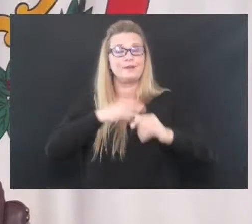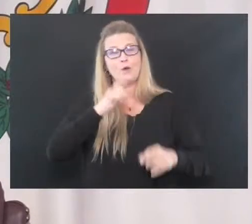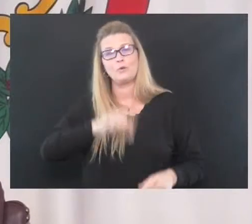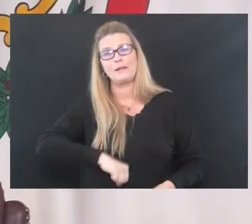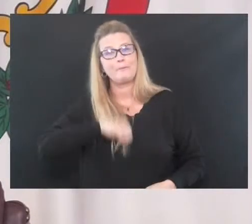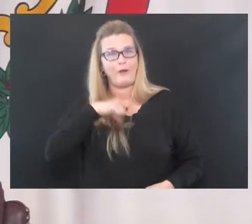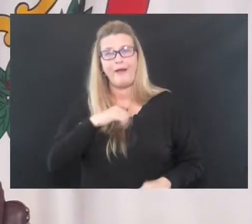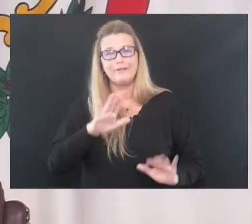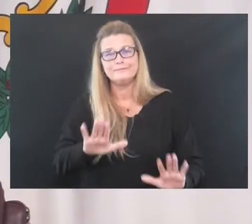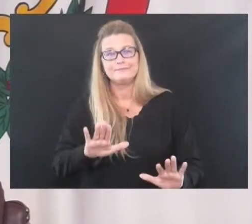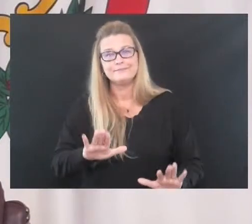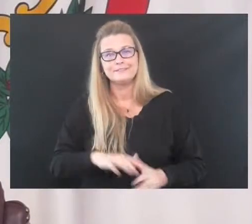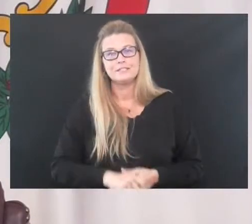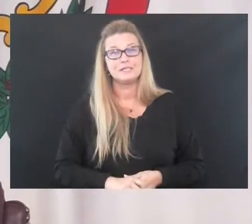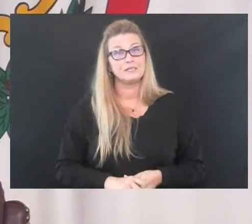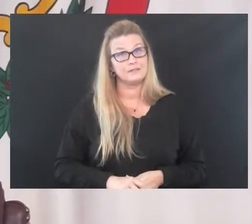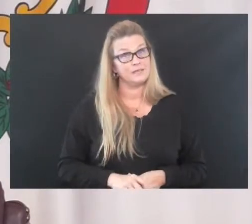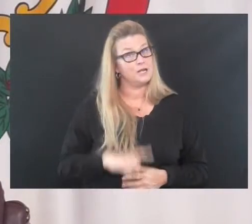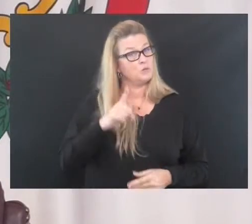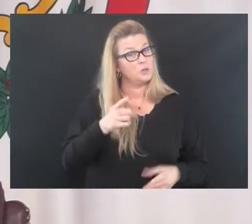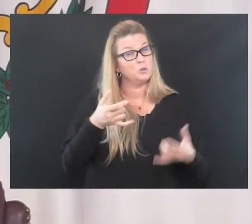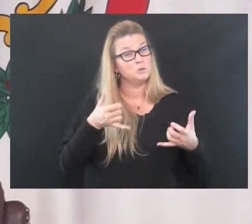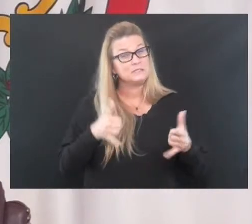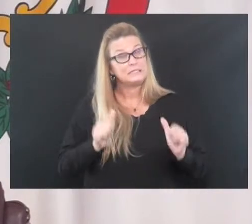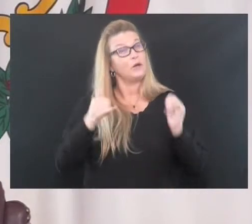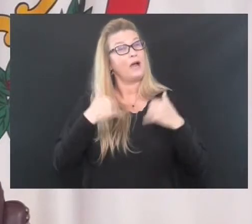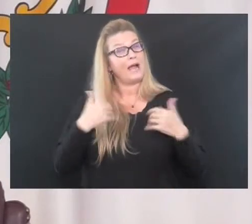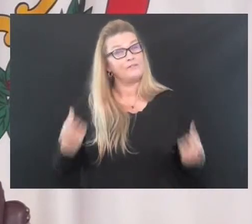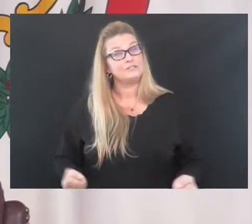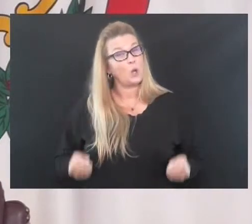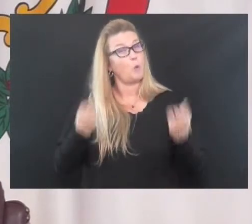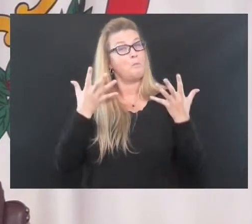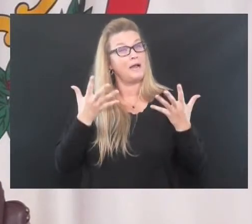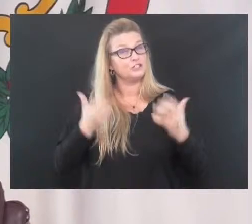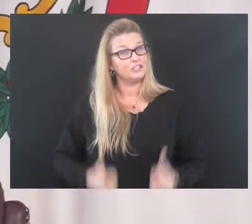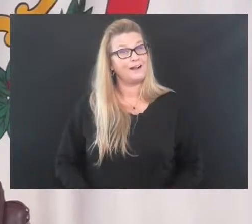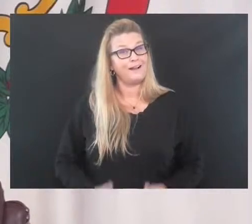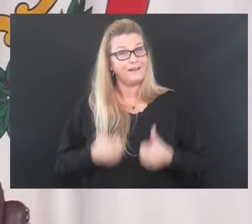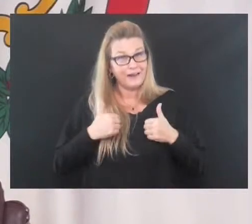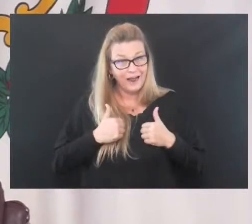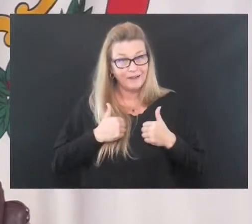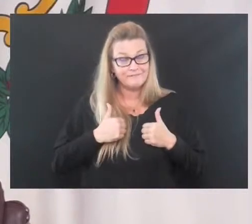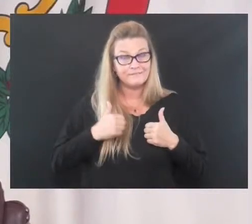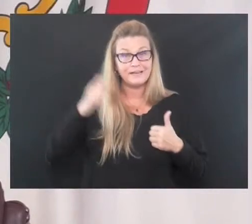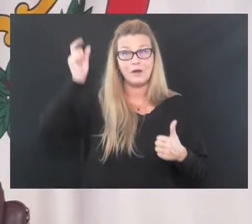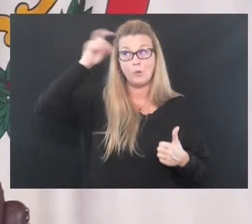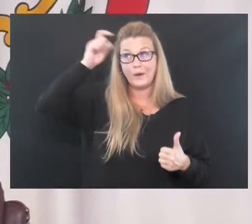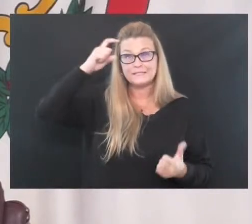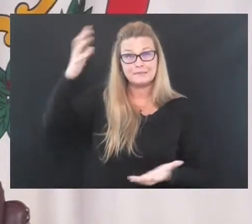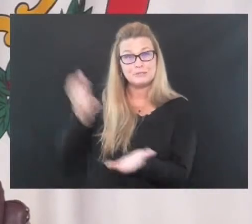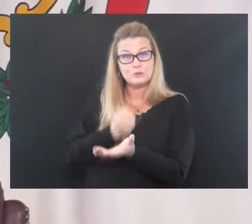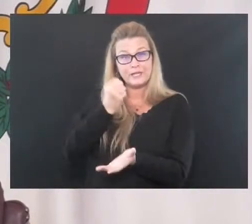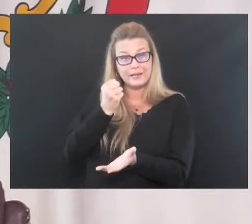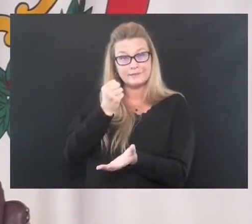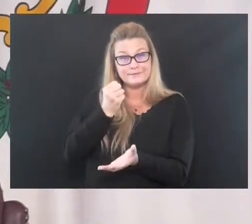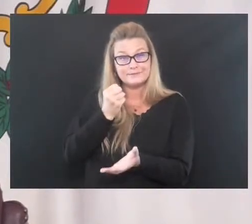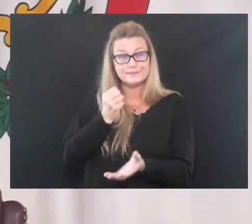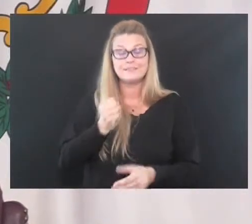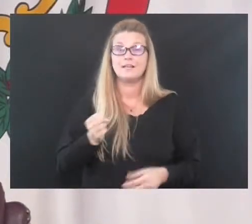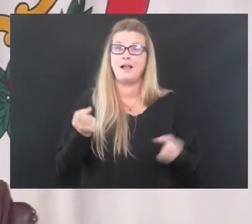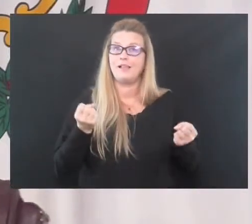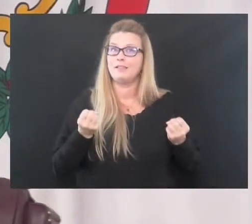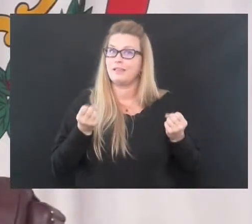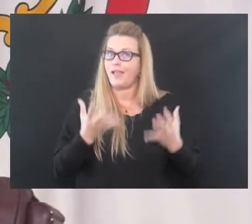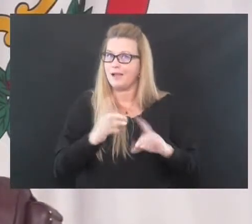you. But you have so much life and so much wisdom to obtain. In lots and lots and